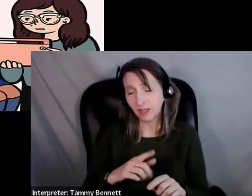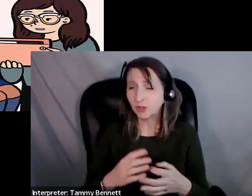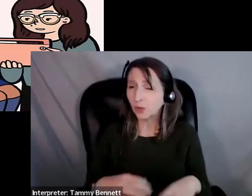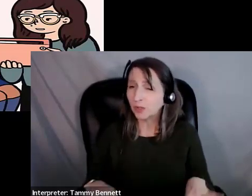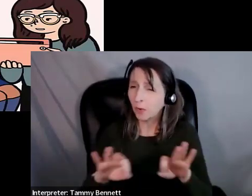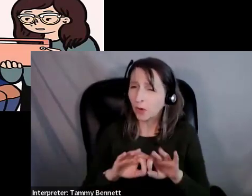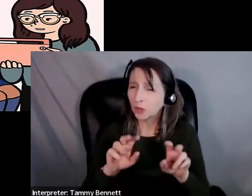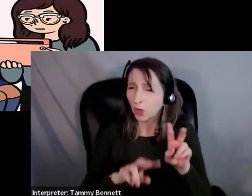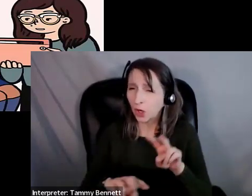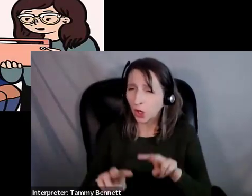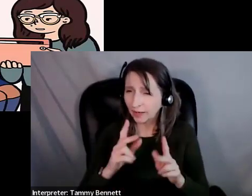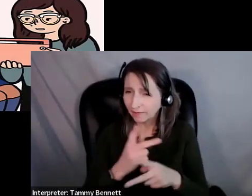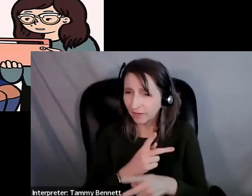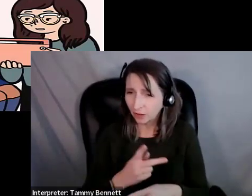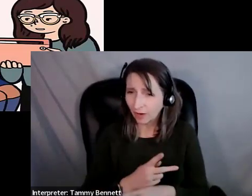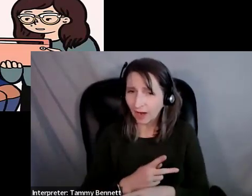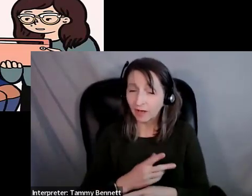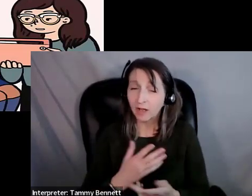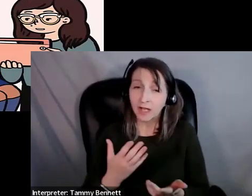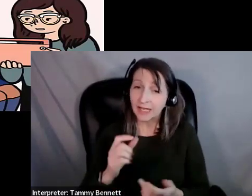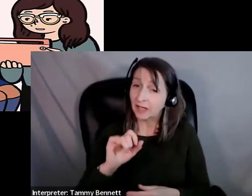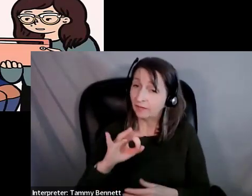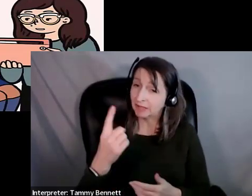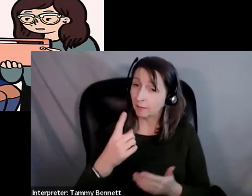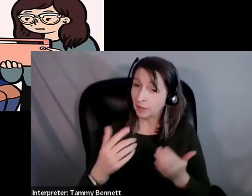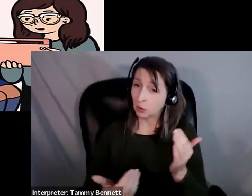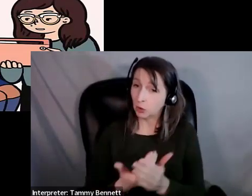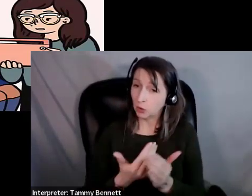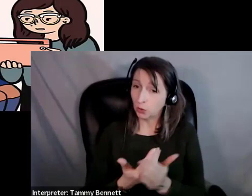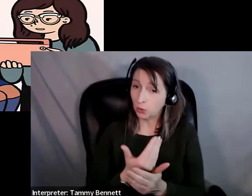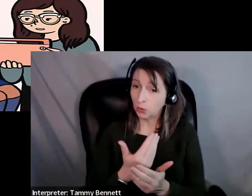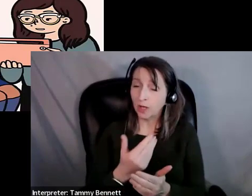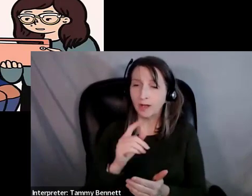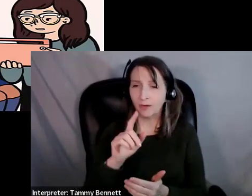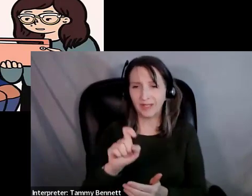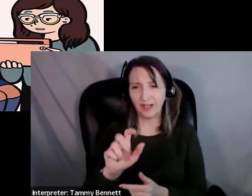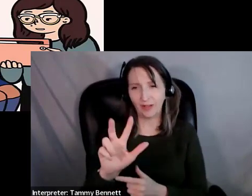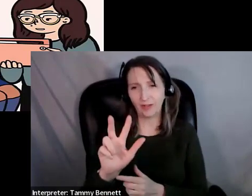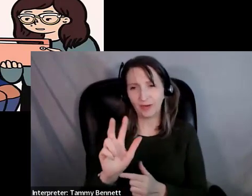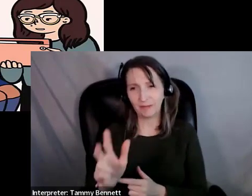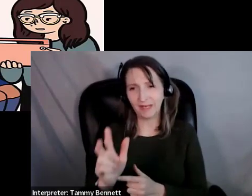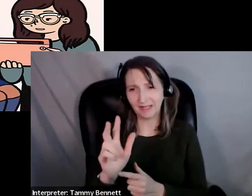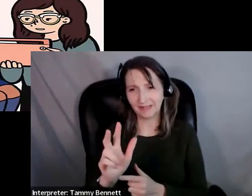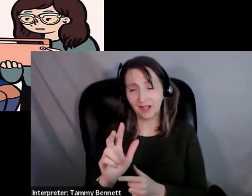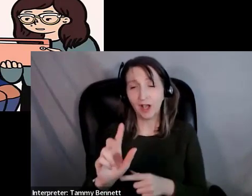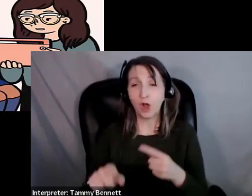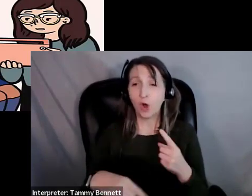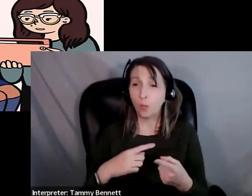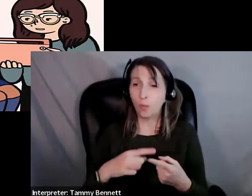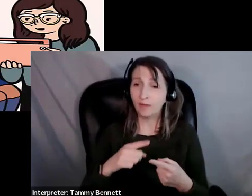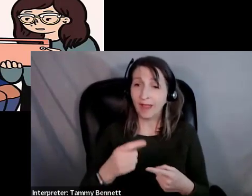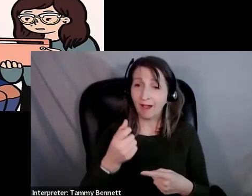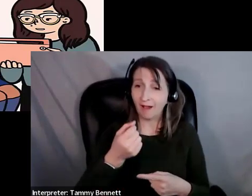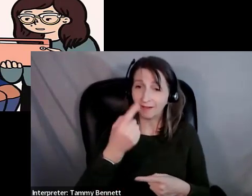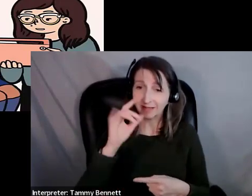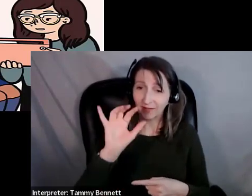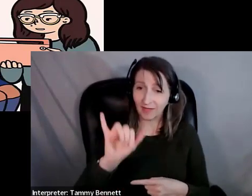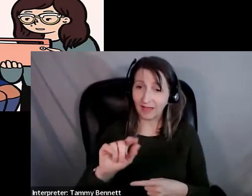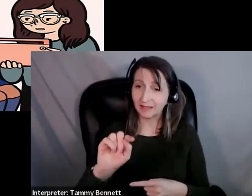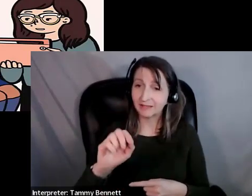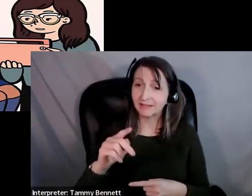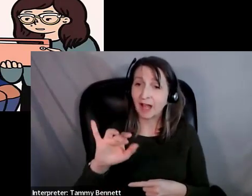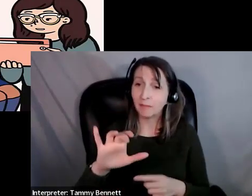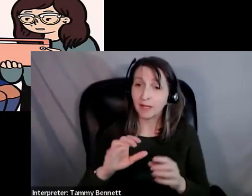out, okay, when we are starting something new, we need maybe like three minutes. And then as they're more familiar with the topic or as they're more familiar with the